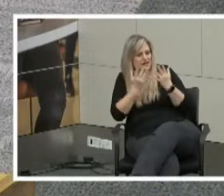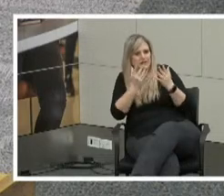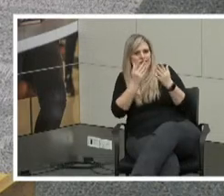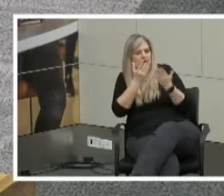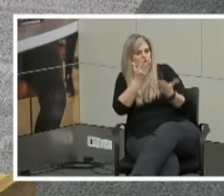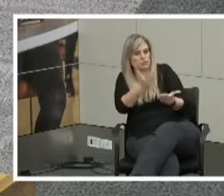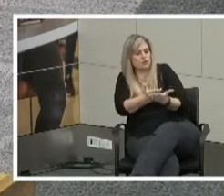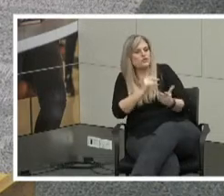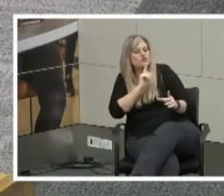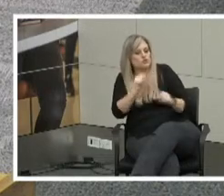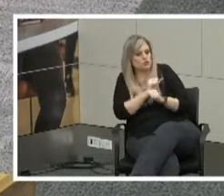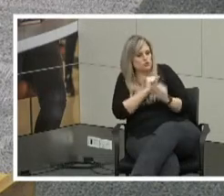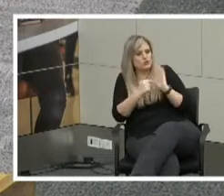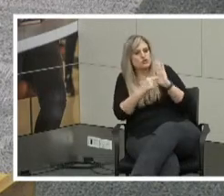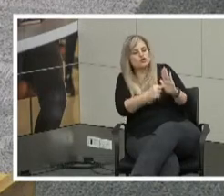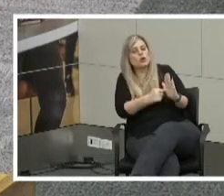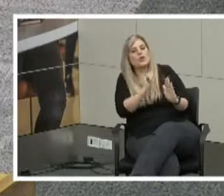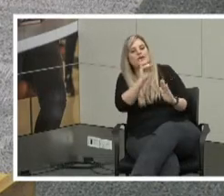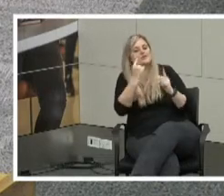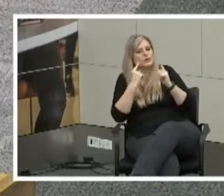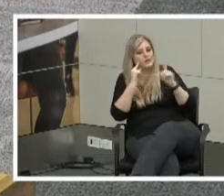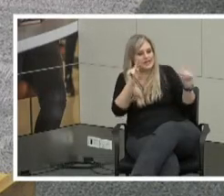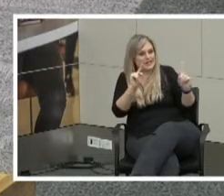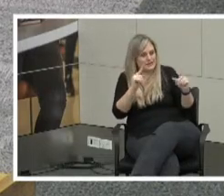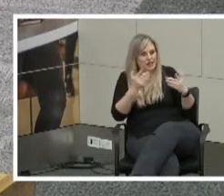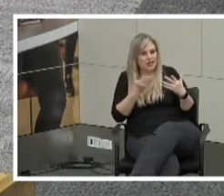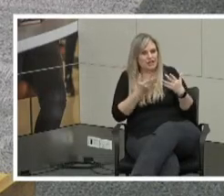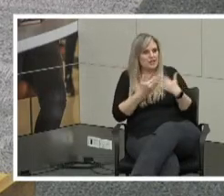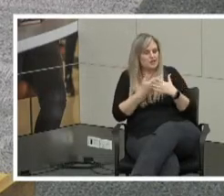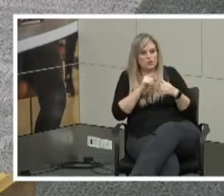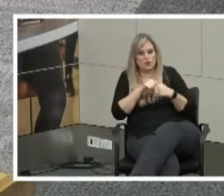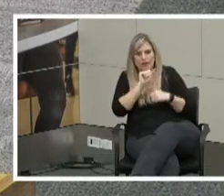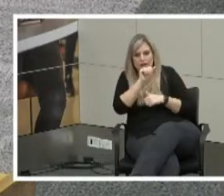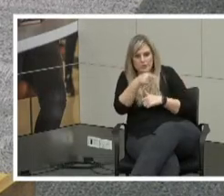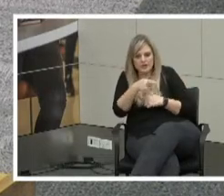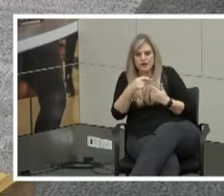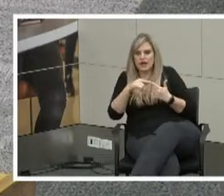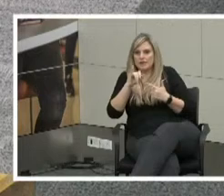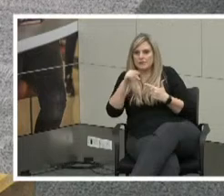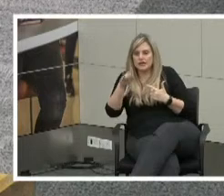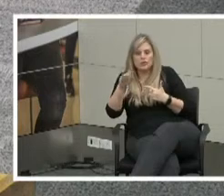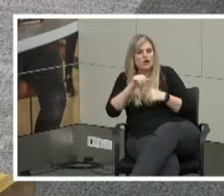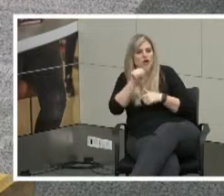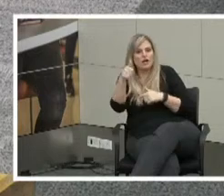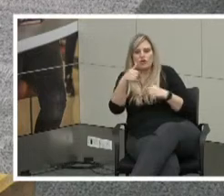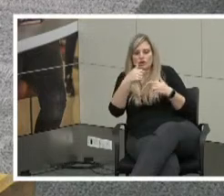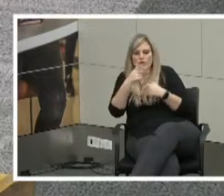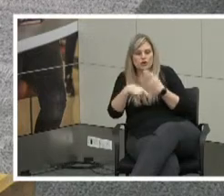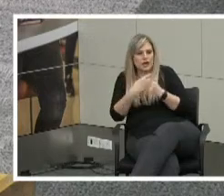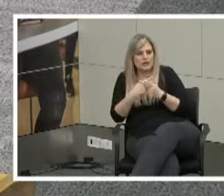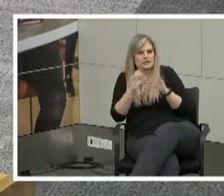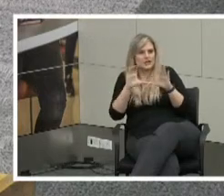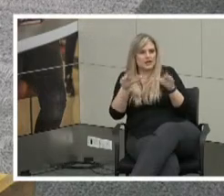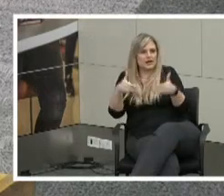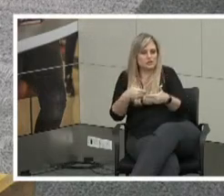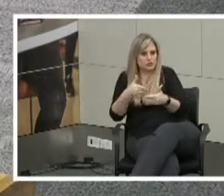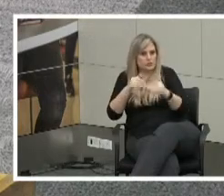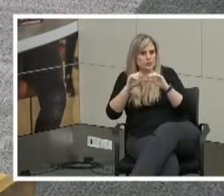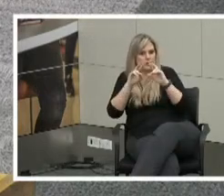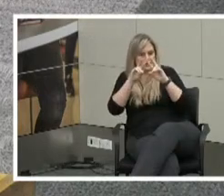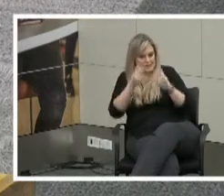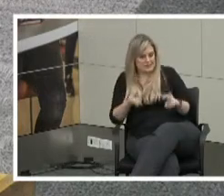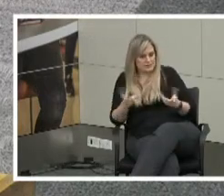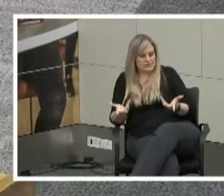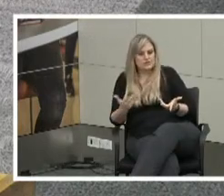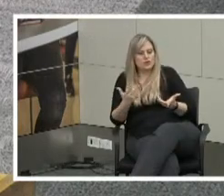accurately reflect their effectiveness across AP IB or any other common types of classroom formats as a